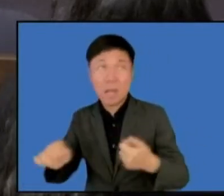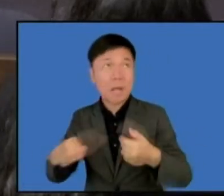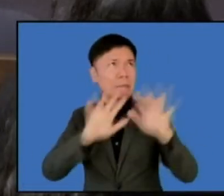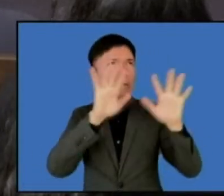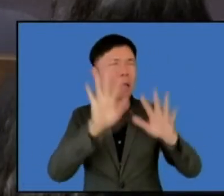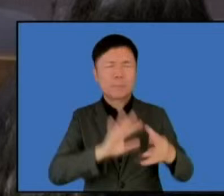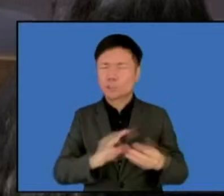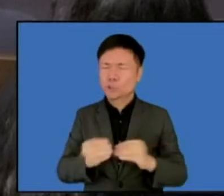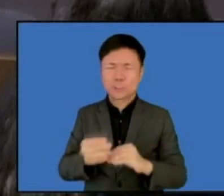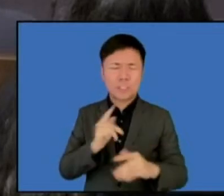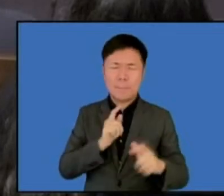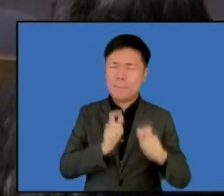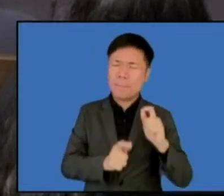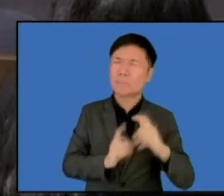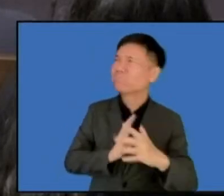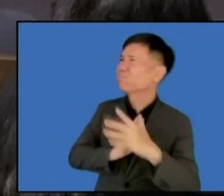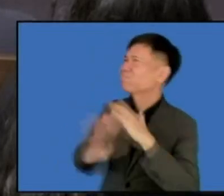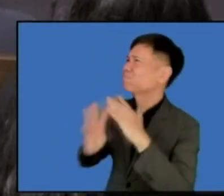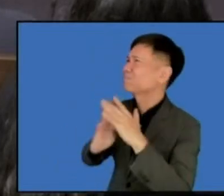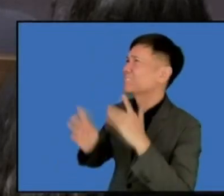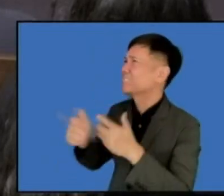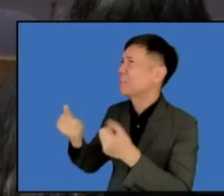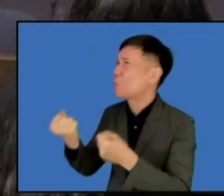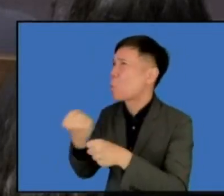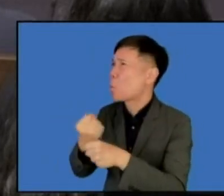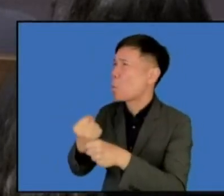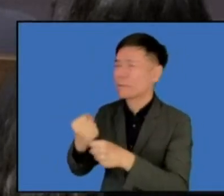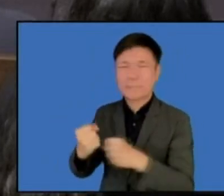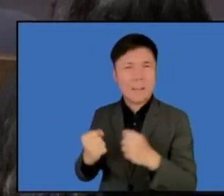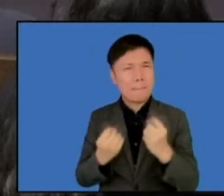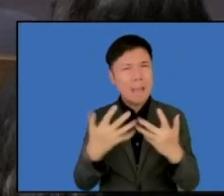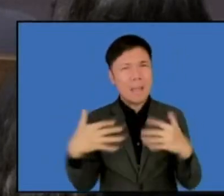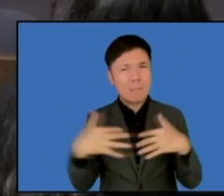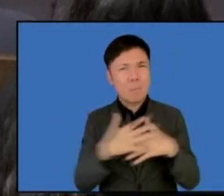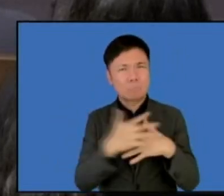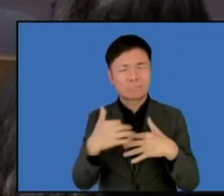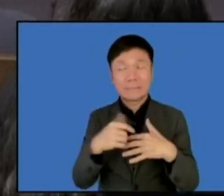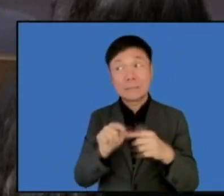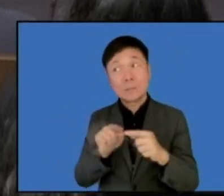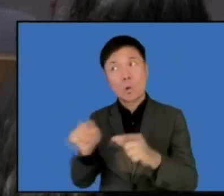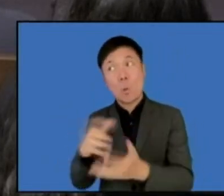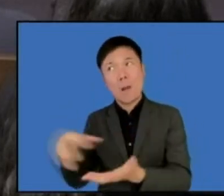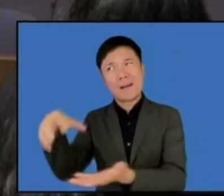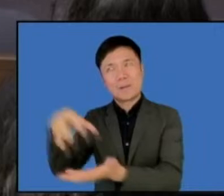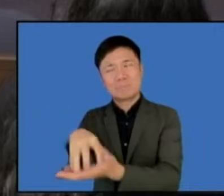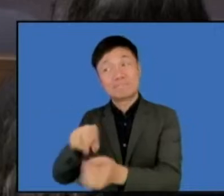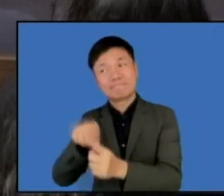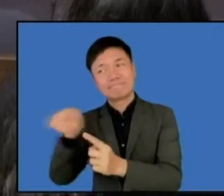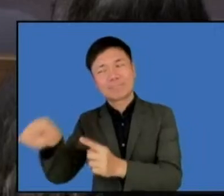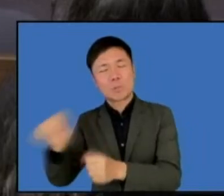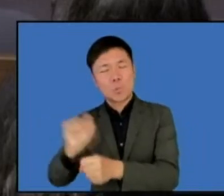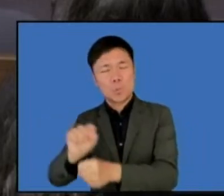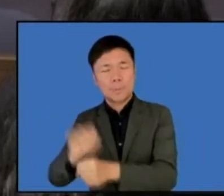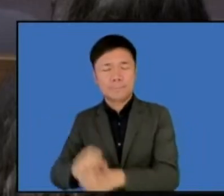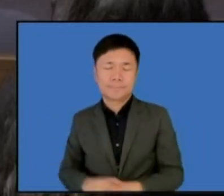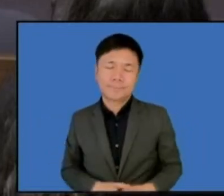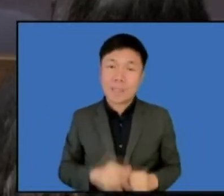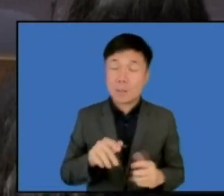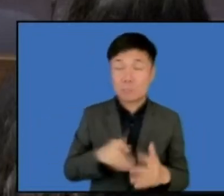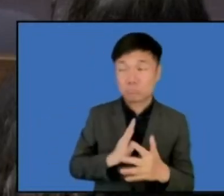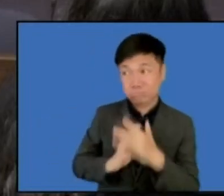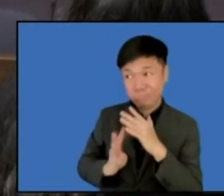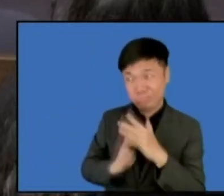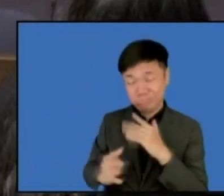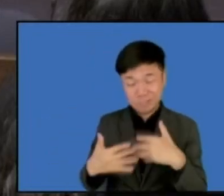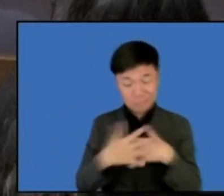better economic opportunities drive indigenous peoples to migrate to urban areas and overseas. The impact of migration to indigenous